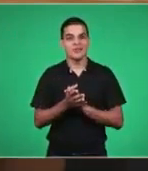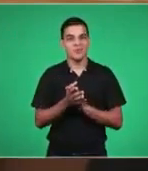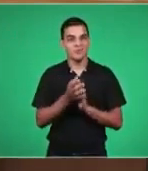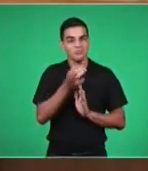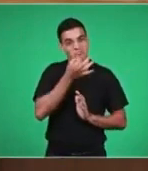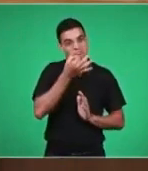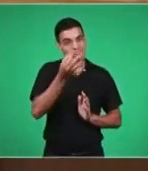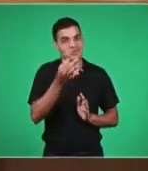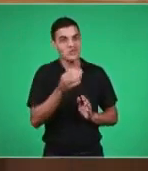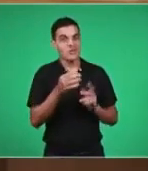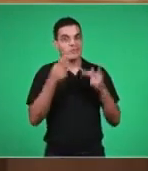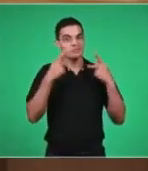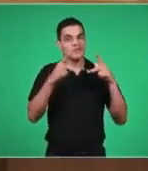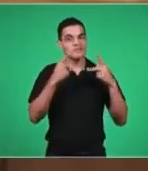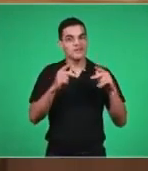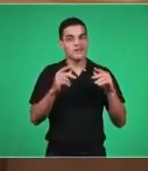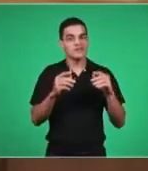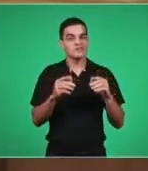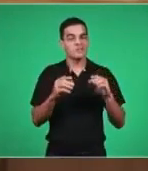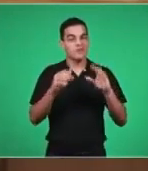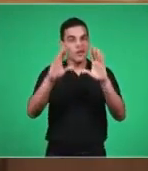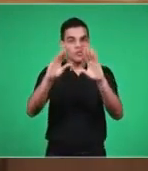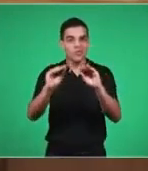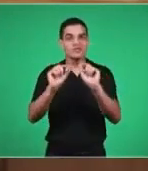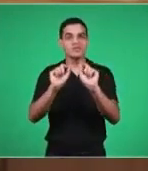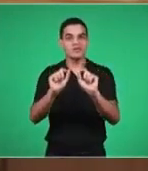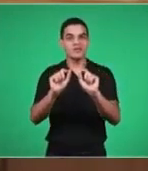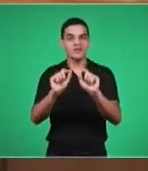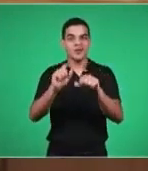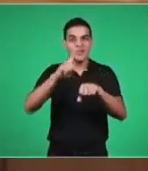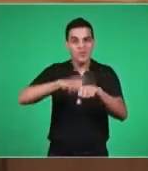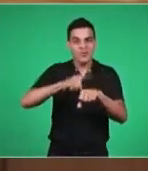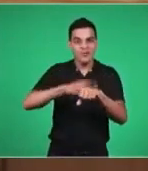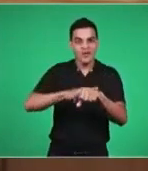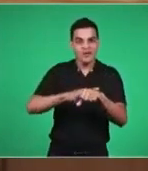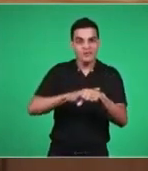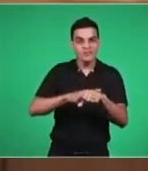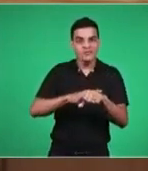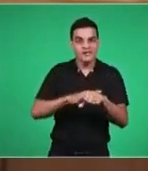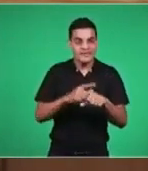Luke 14:21. This suggestion is perfect because it's talking about